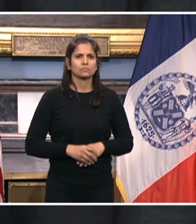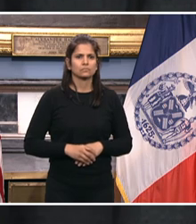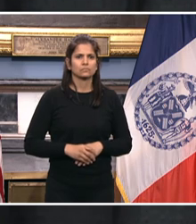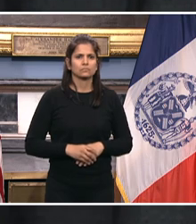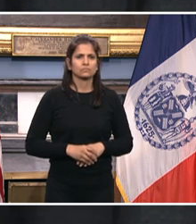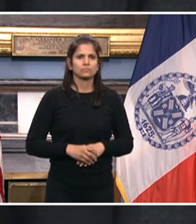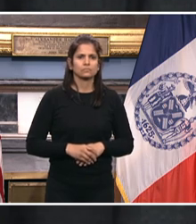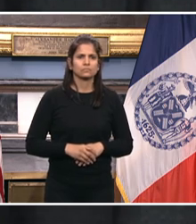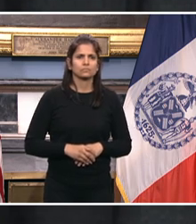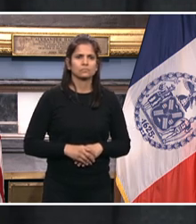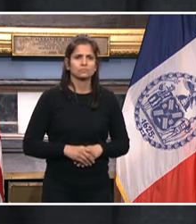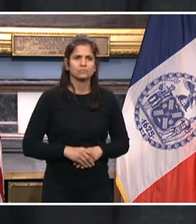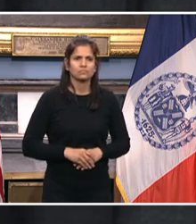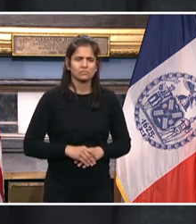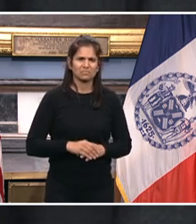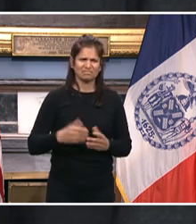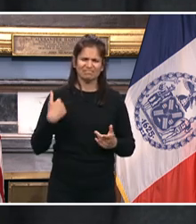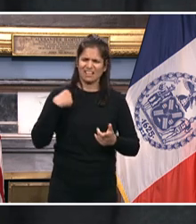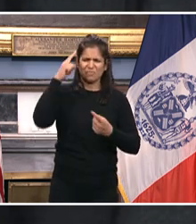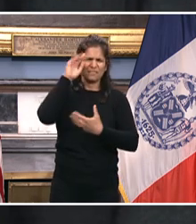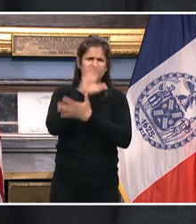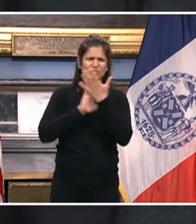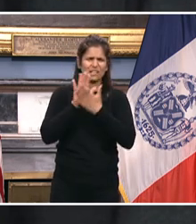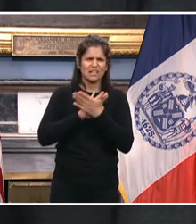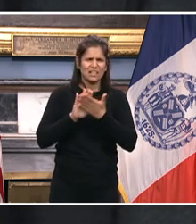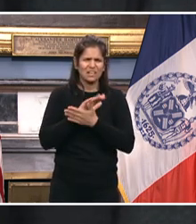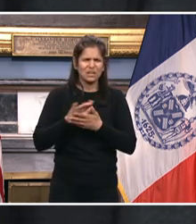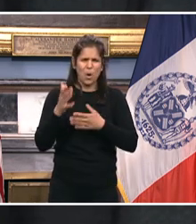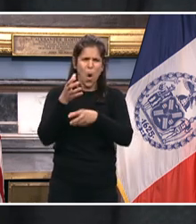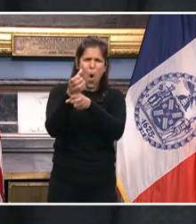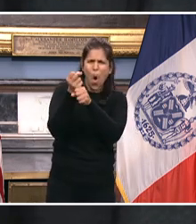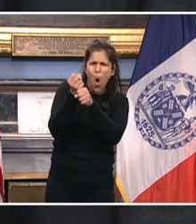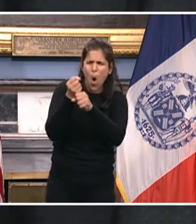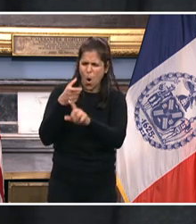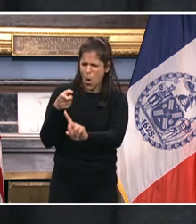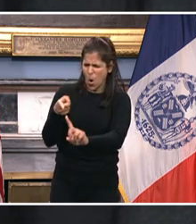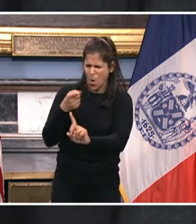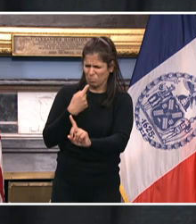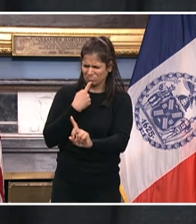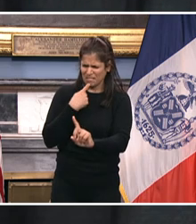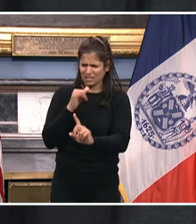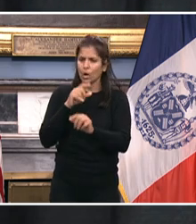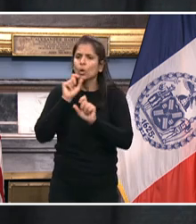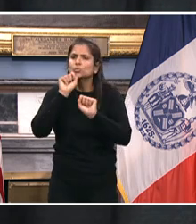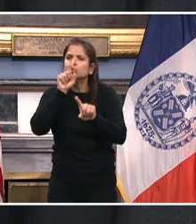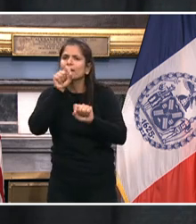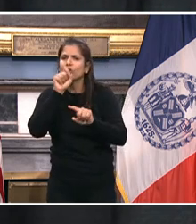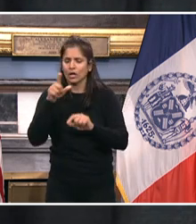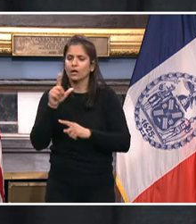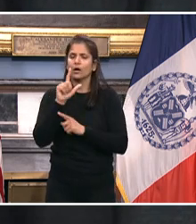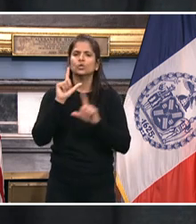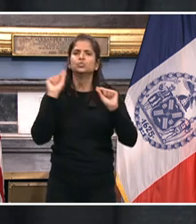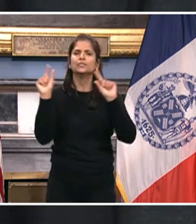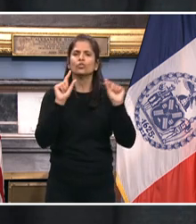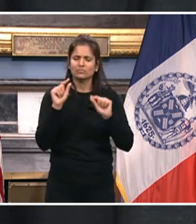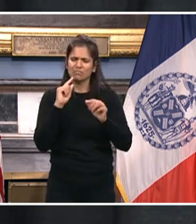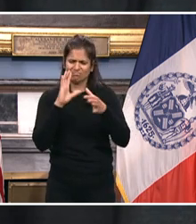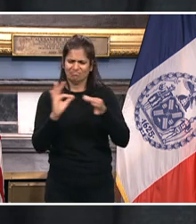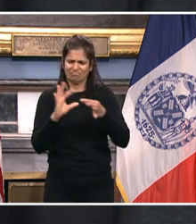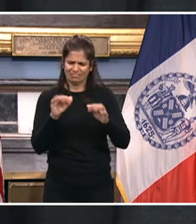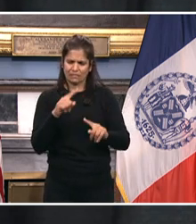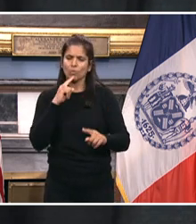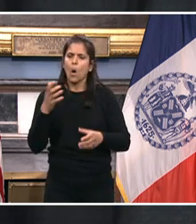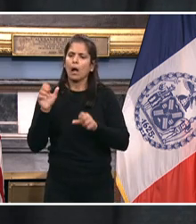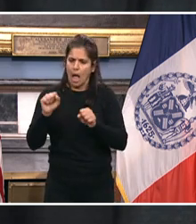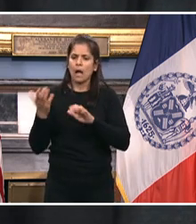ready, days, weeks, months, it doesn't matter. So that's the point I just made, that they will be available at any point for family members. But they would be